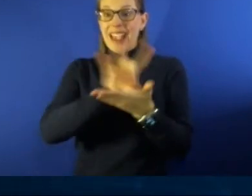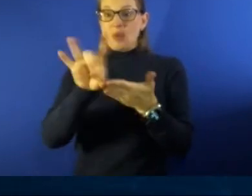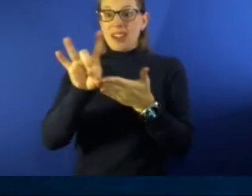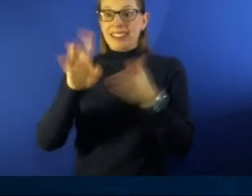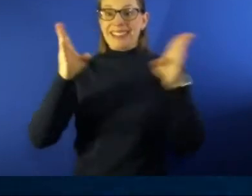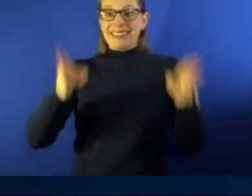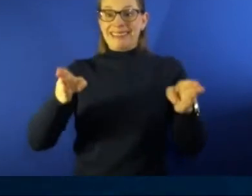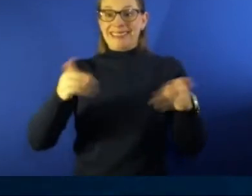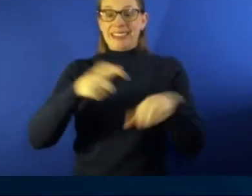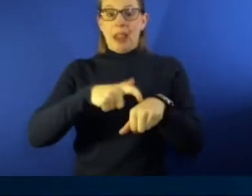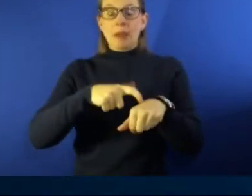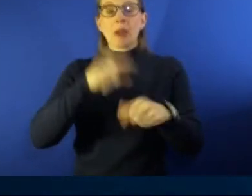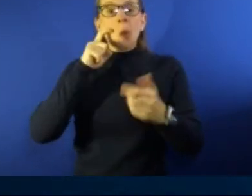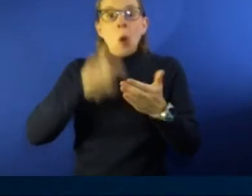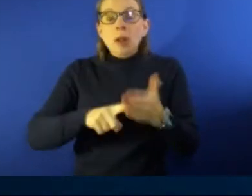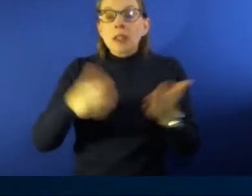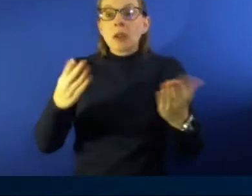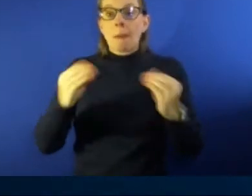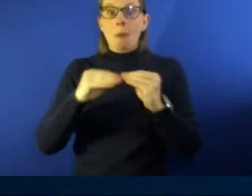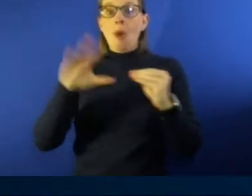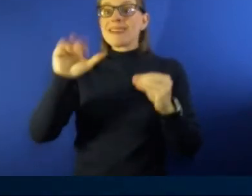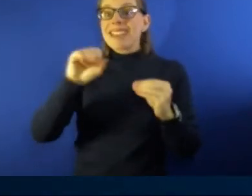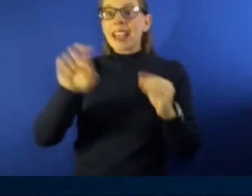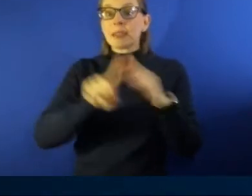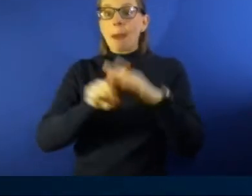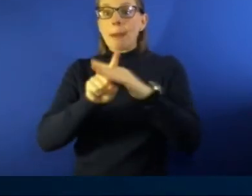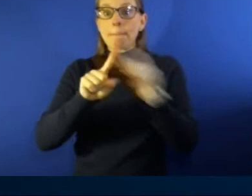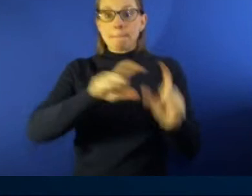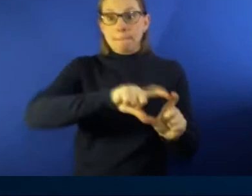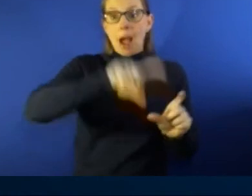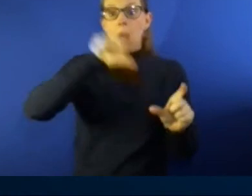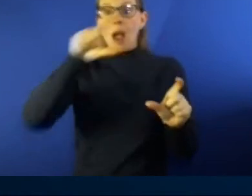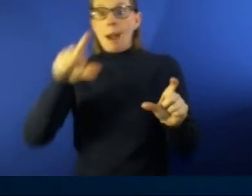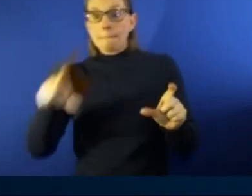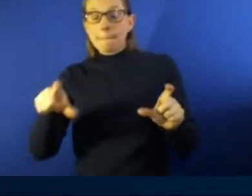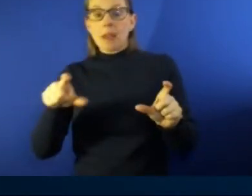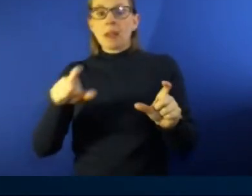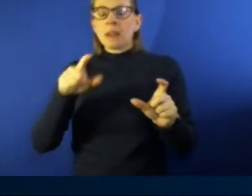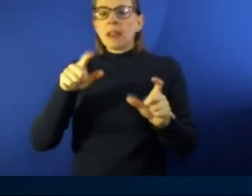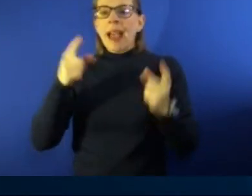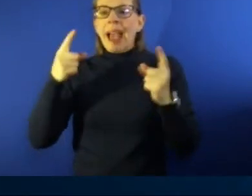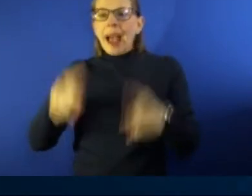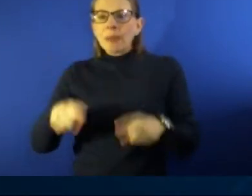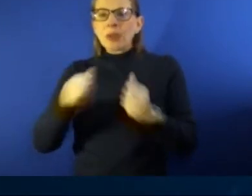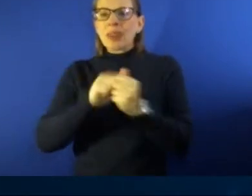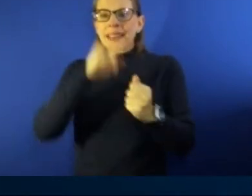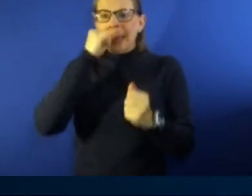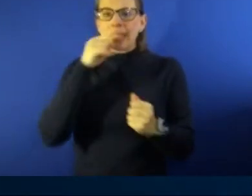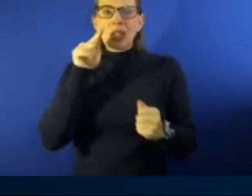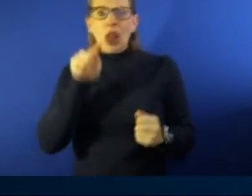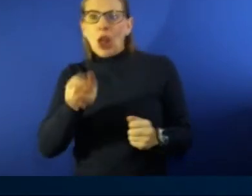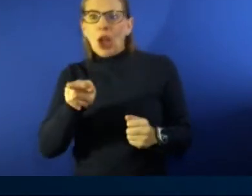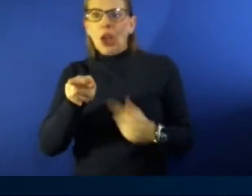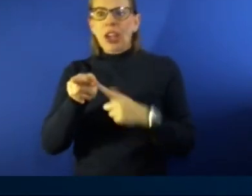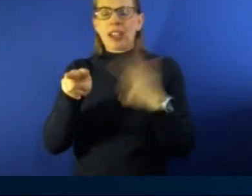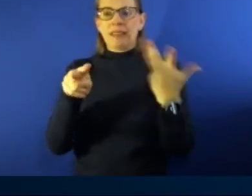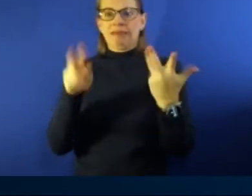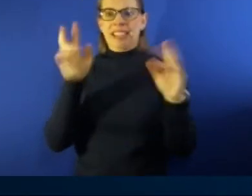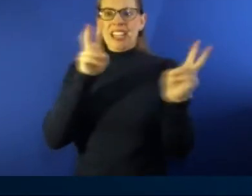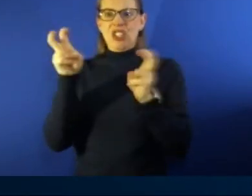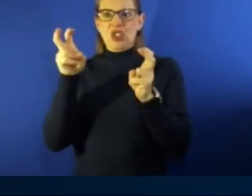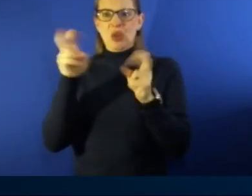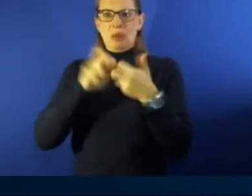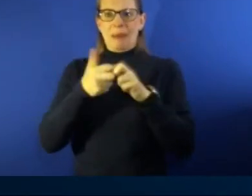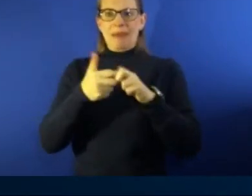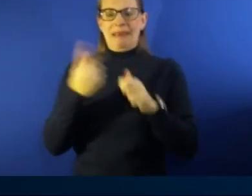notice, of course, is there's more cases. But in addition, look at what happened with kids. They weren't even an issue last year, but this year